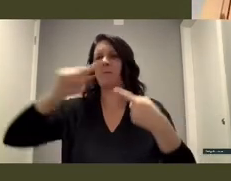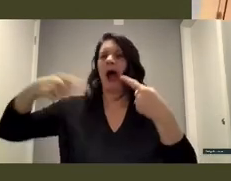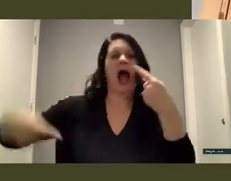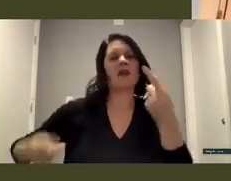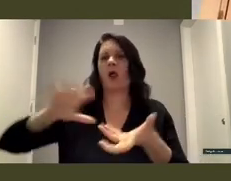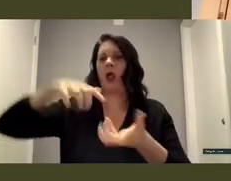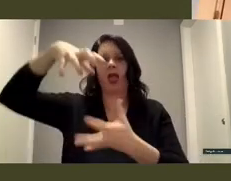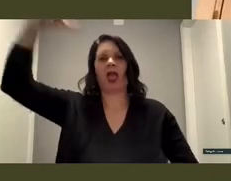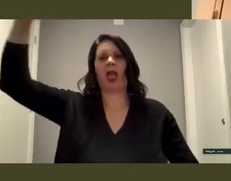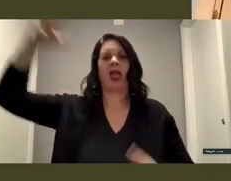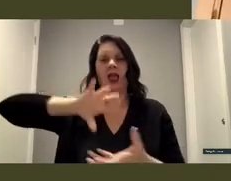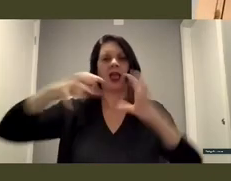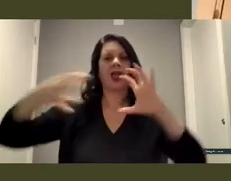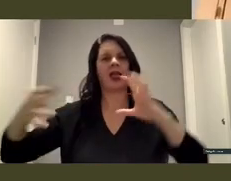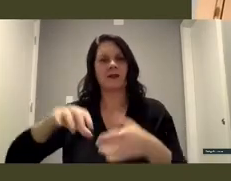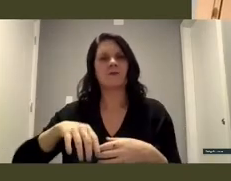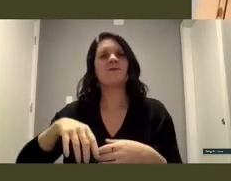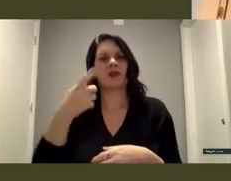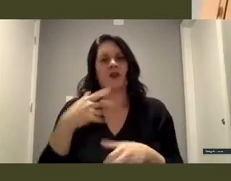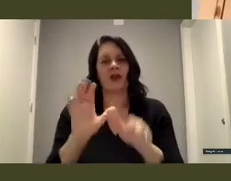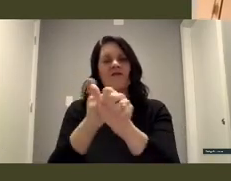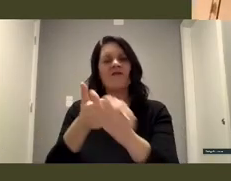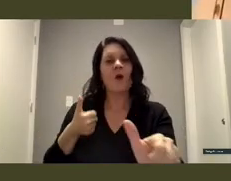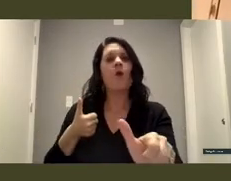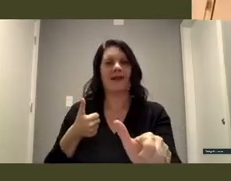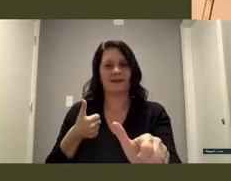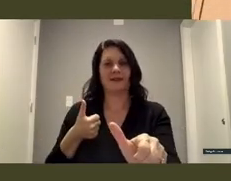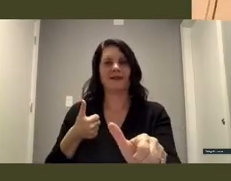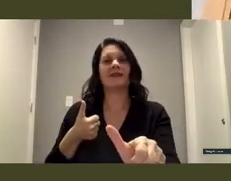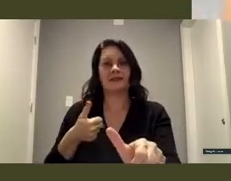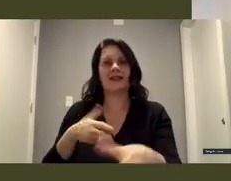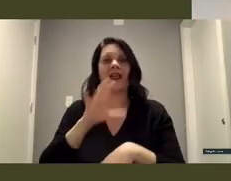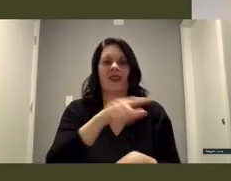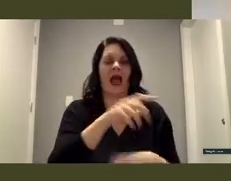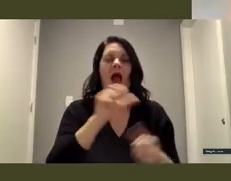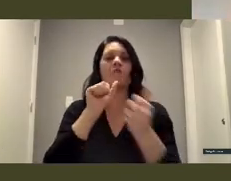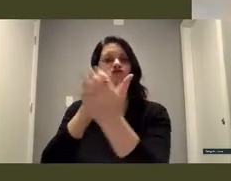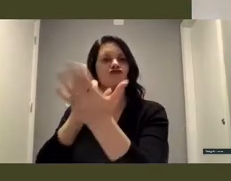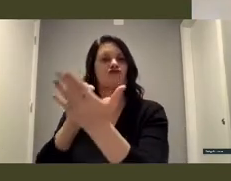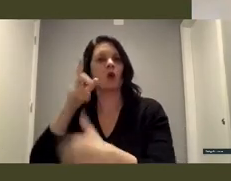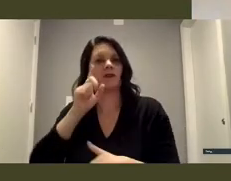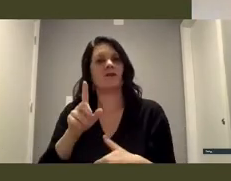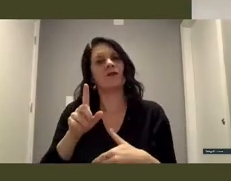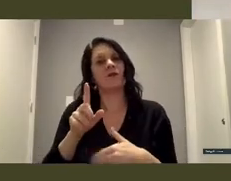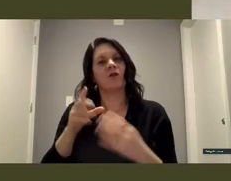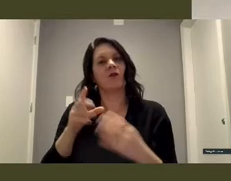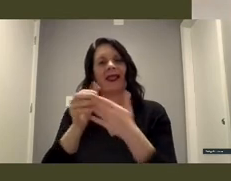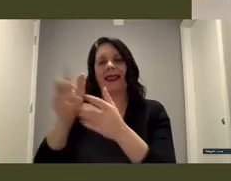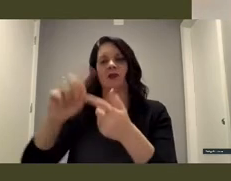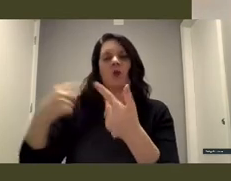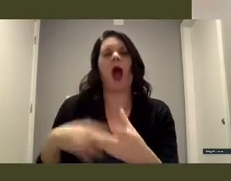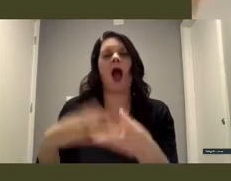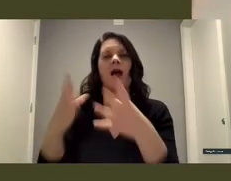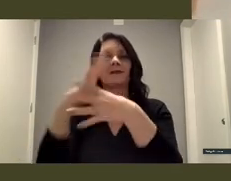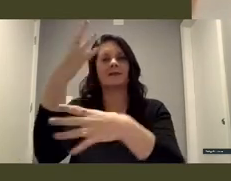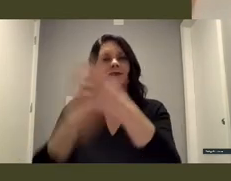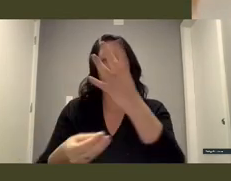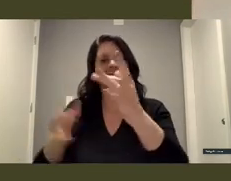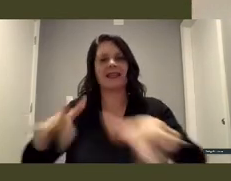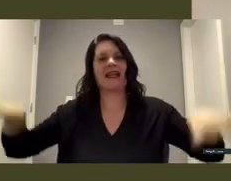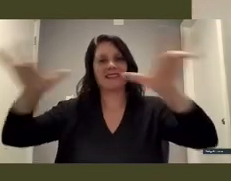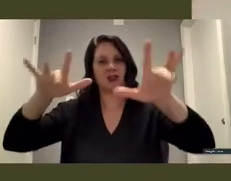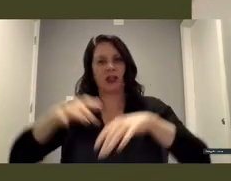trying to move away from approaches that are leading us into extinction. how are we then looking at this as a means of promoting